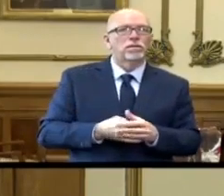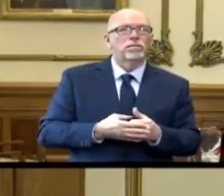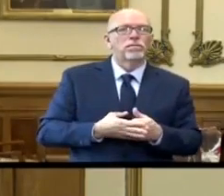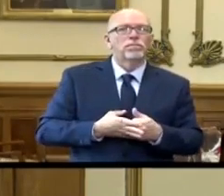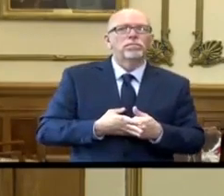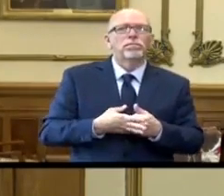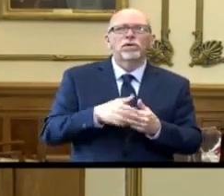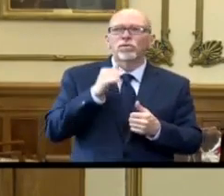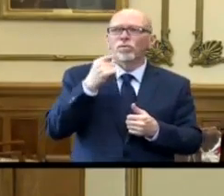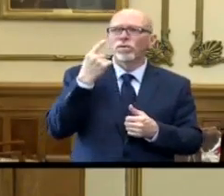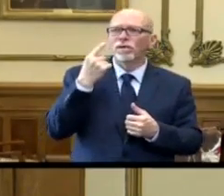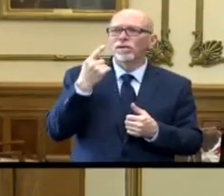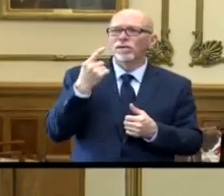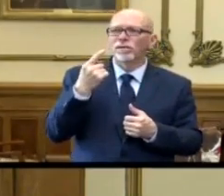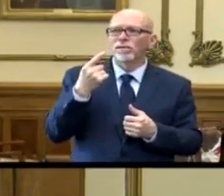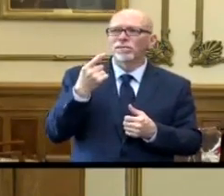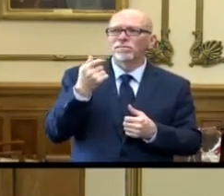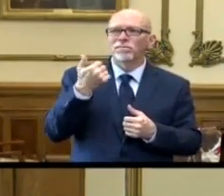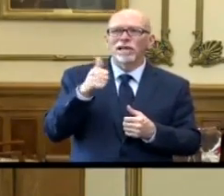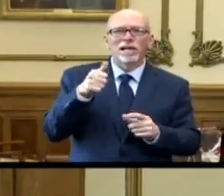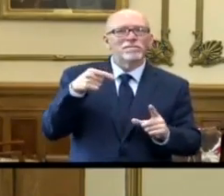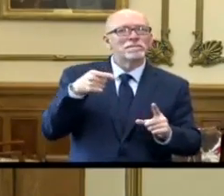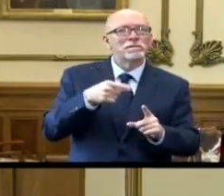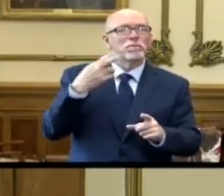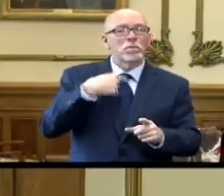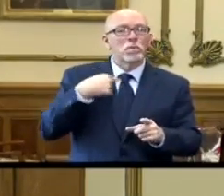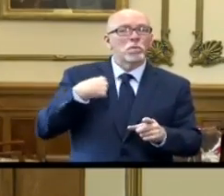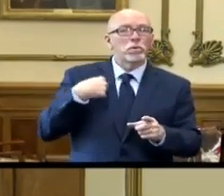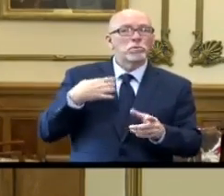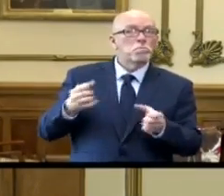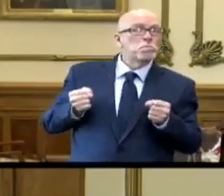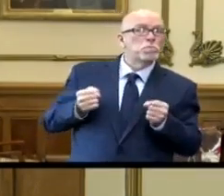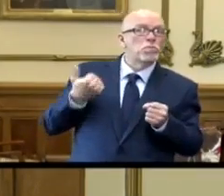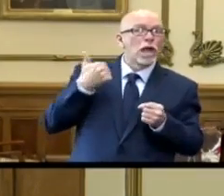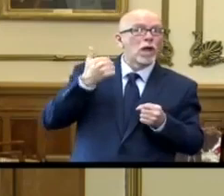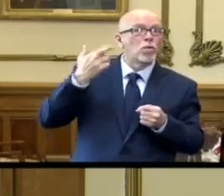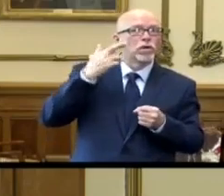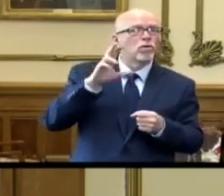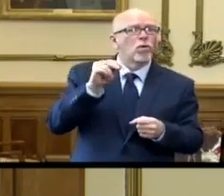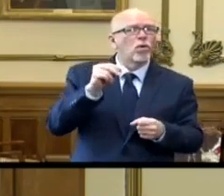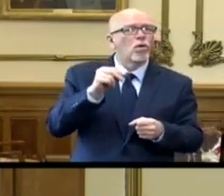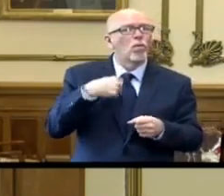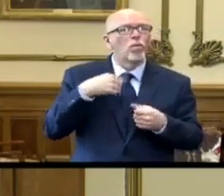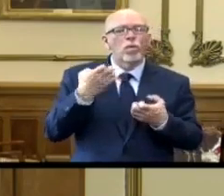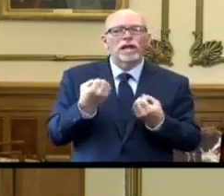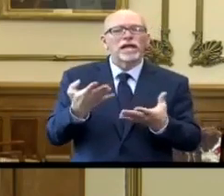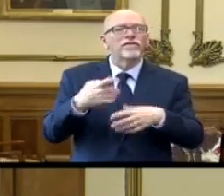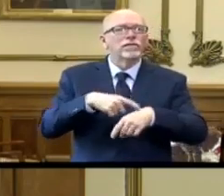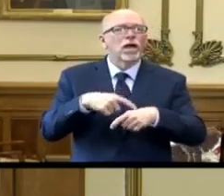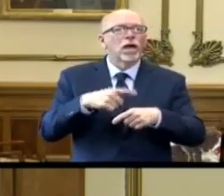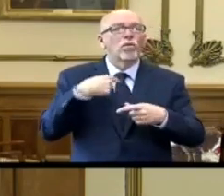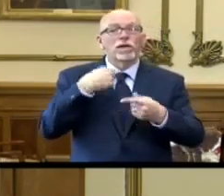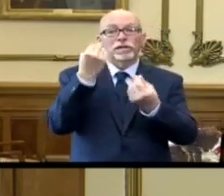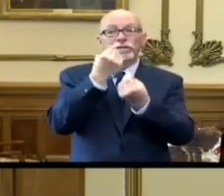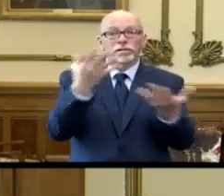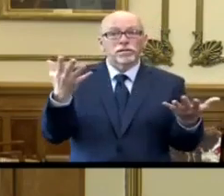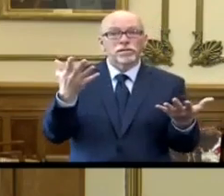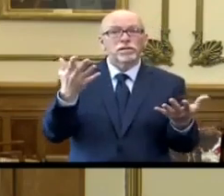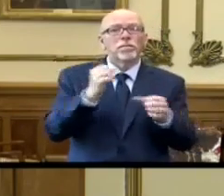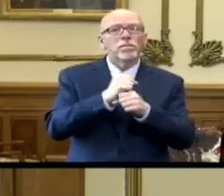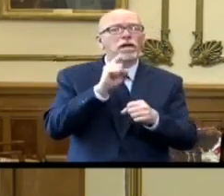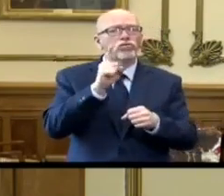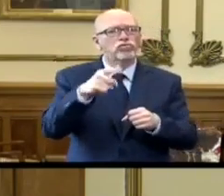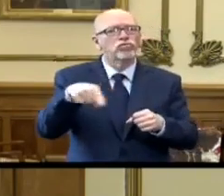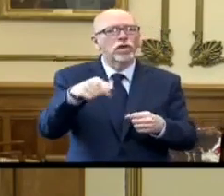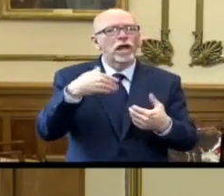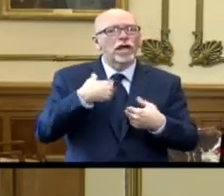I don't think there was a reason specific. We didn't hold that back specifically. It was more about, once we put the guidance out, making sure